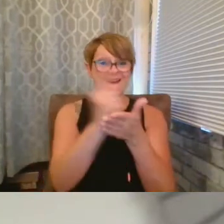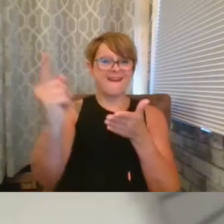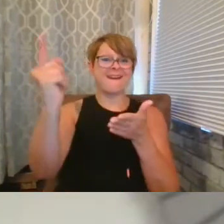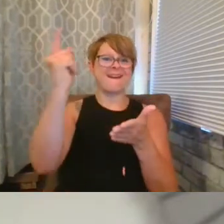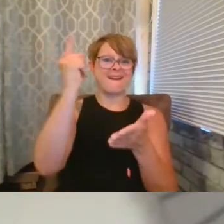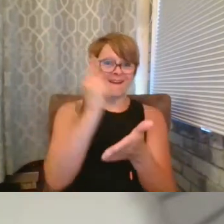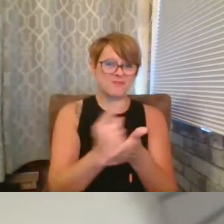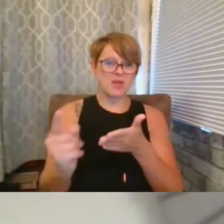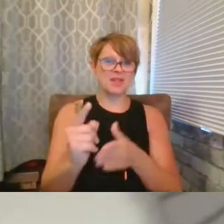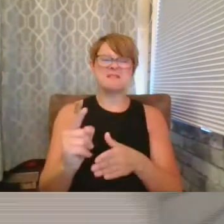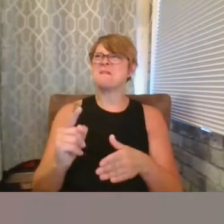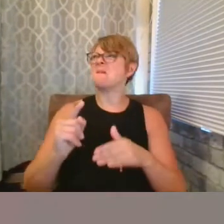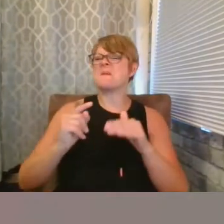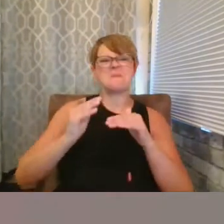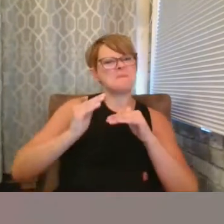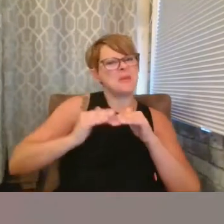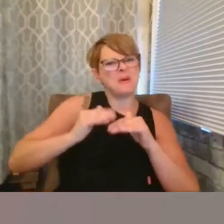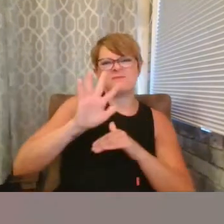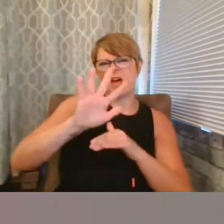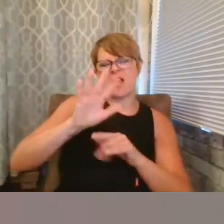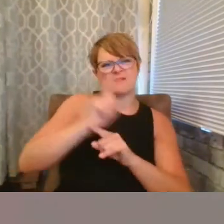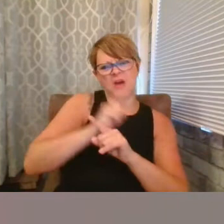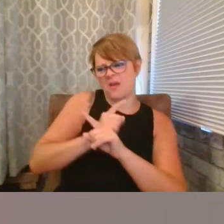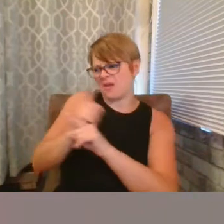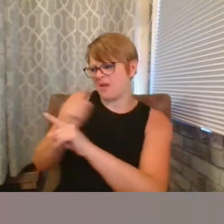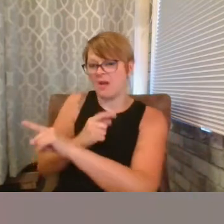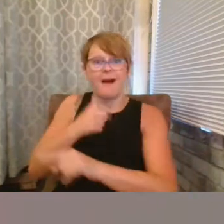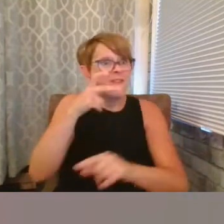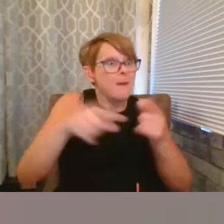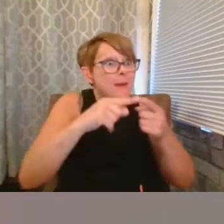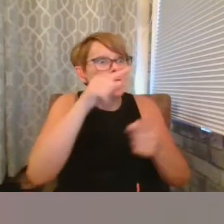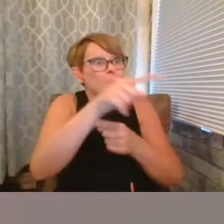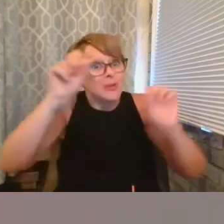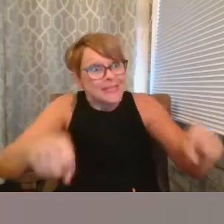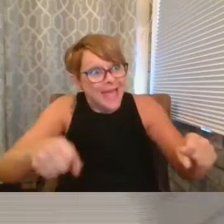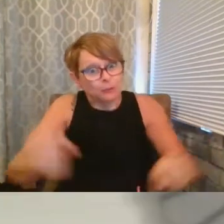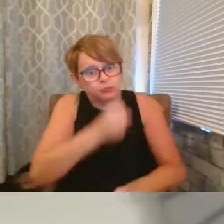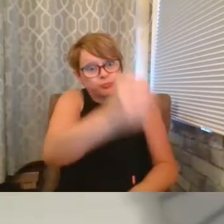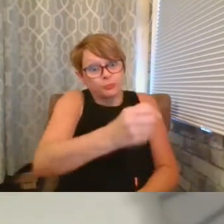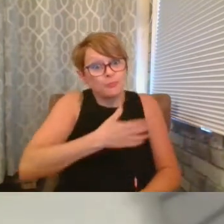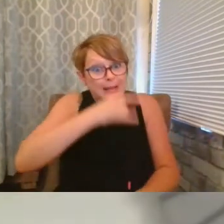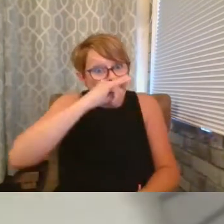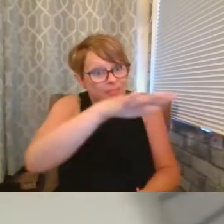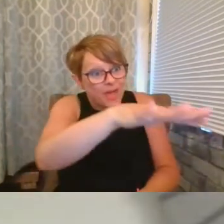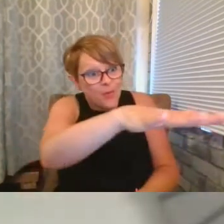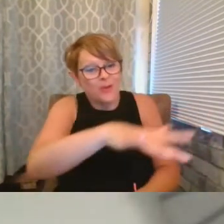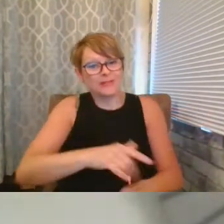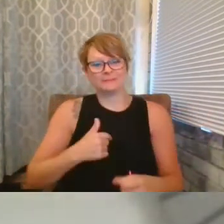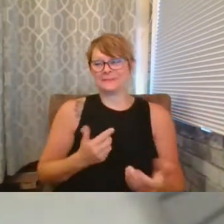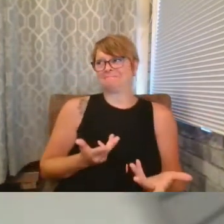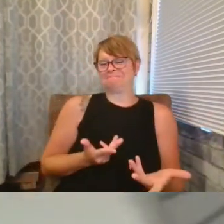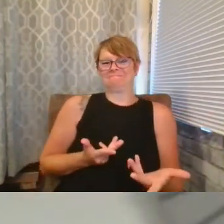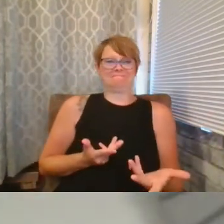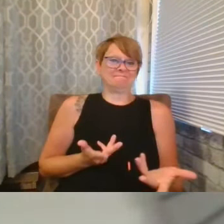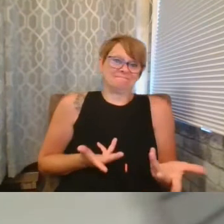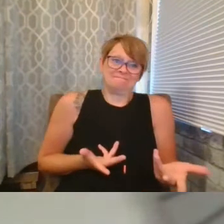calls from people asking me, saying that, we have heard about you, can we put our child in? So this is my perspective. I don't